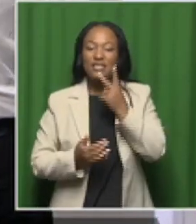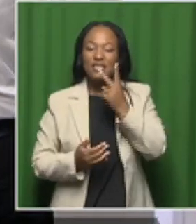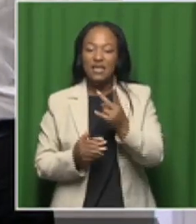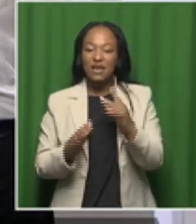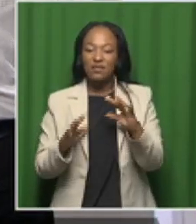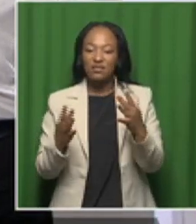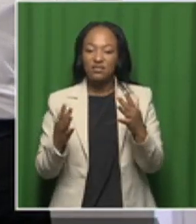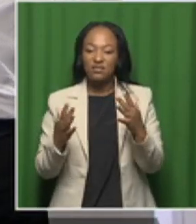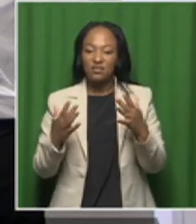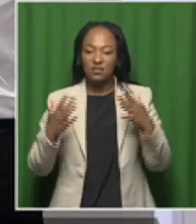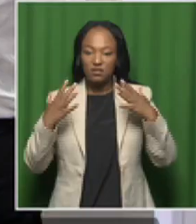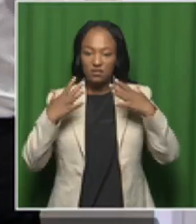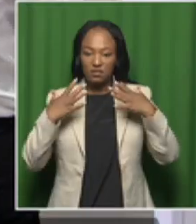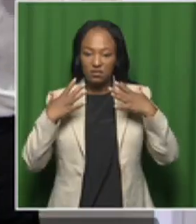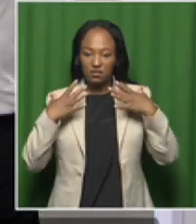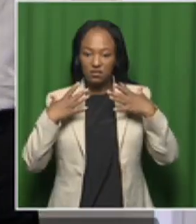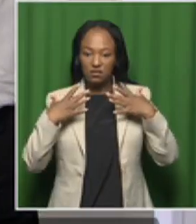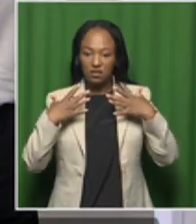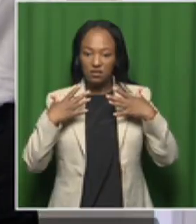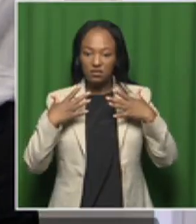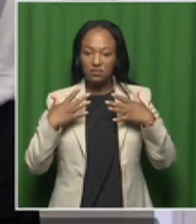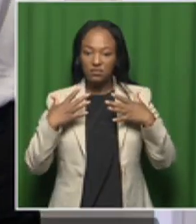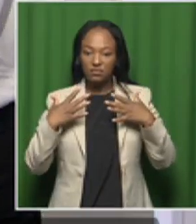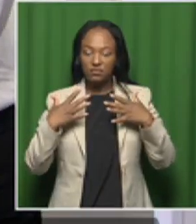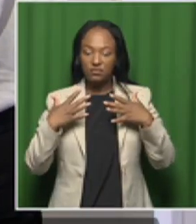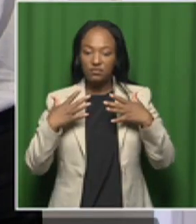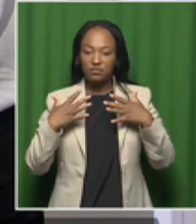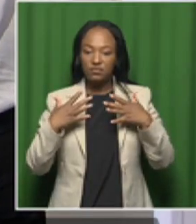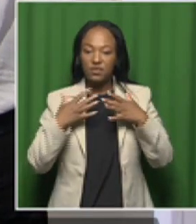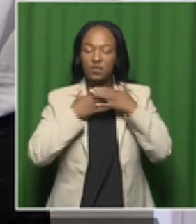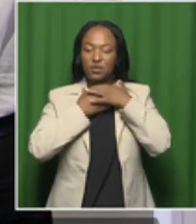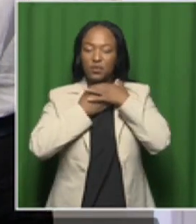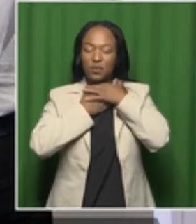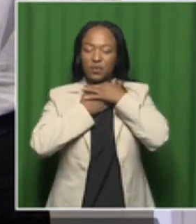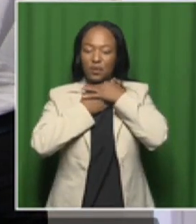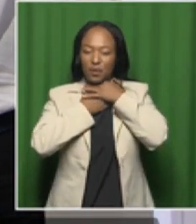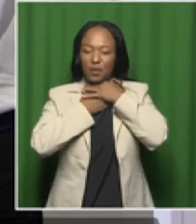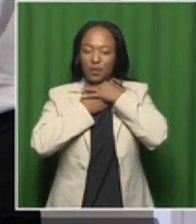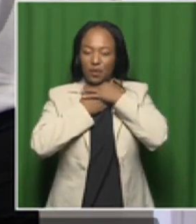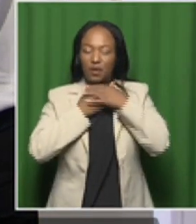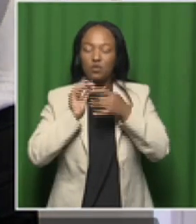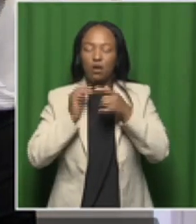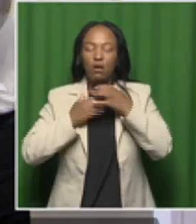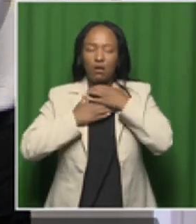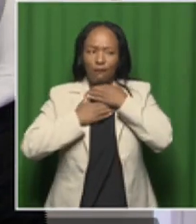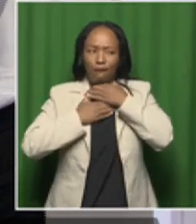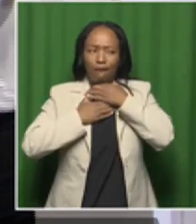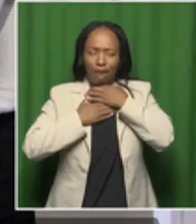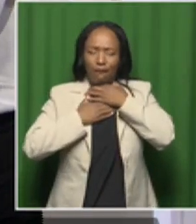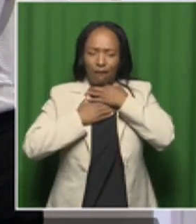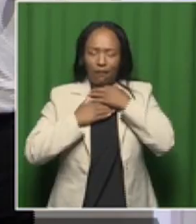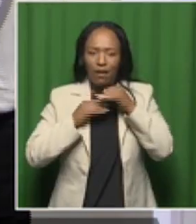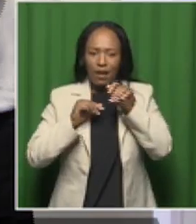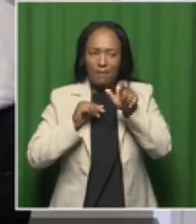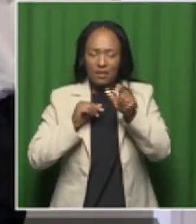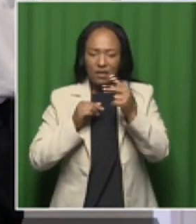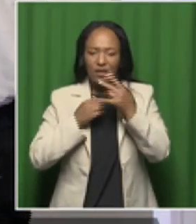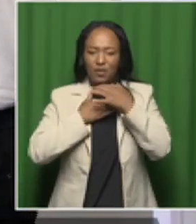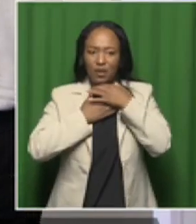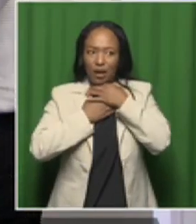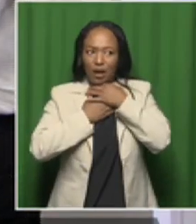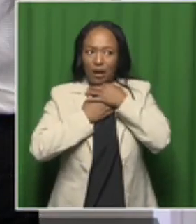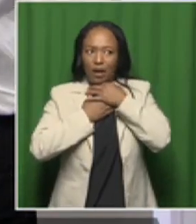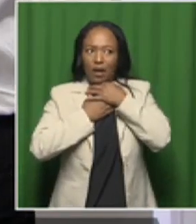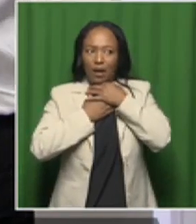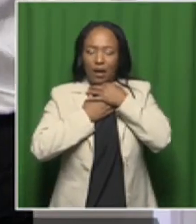we call this universal sign of choking, where you need to hold on your throat. Surely you are choking. Okay. And by mere seeing this